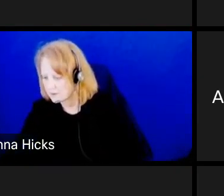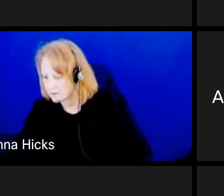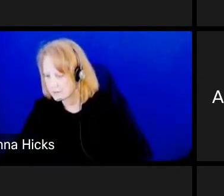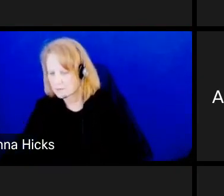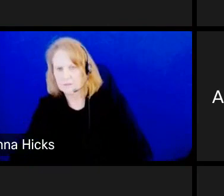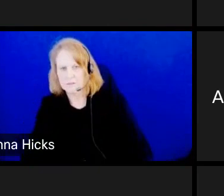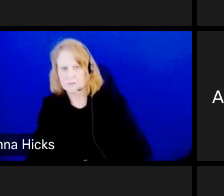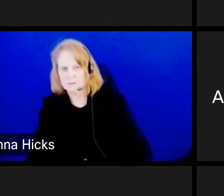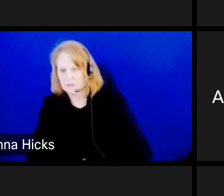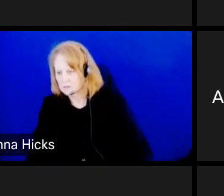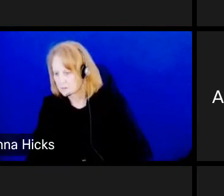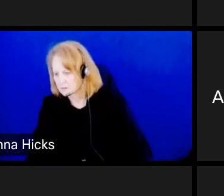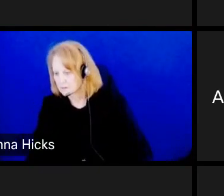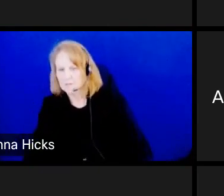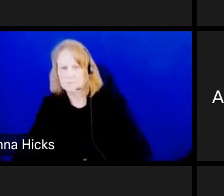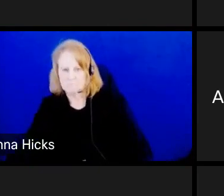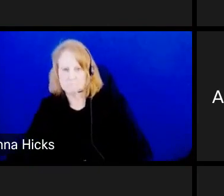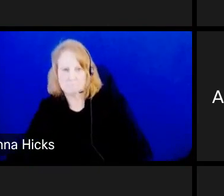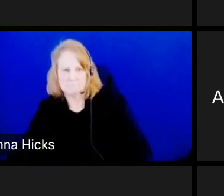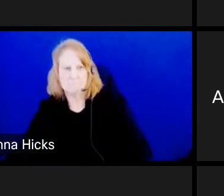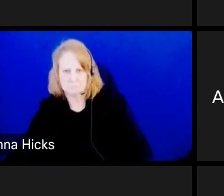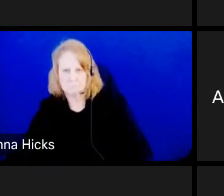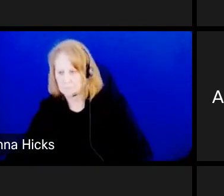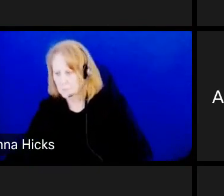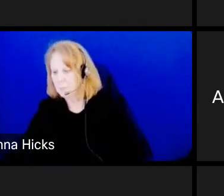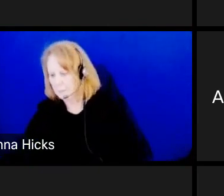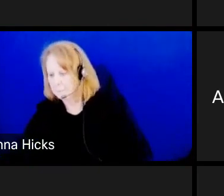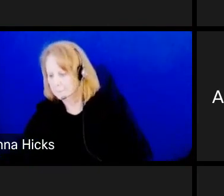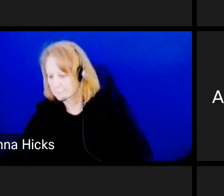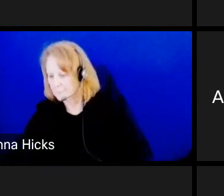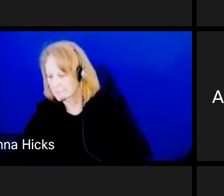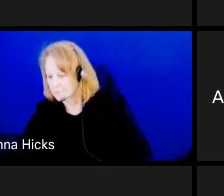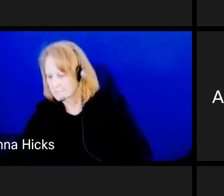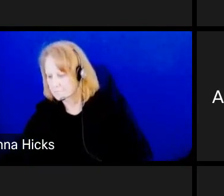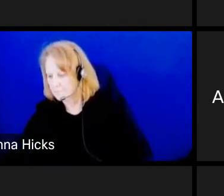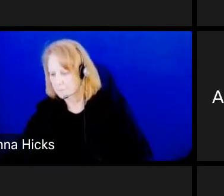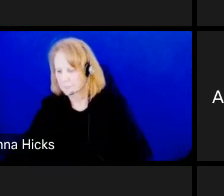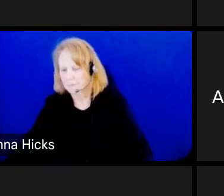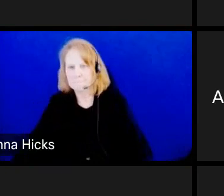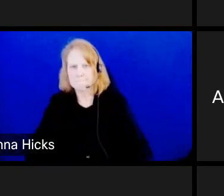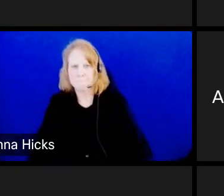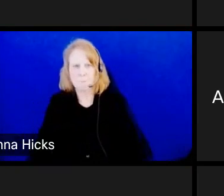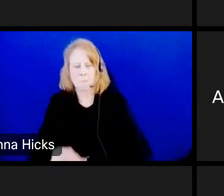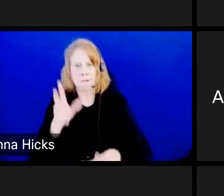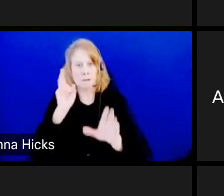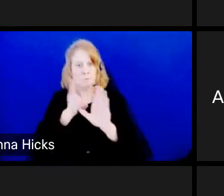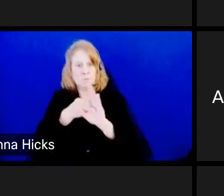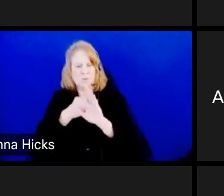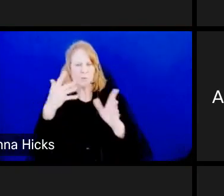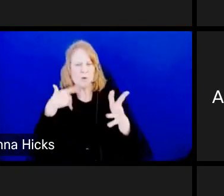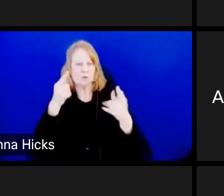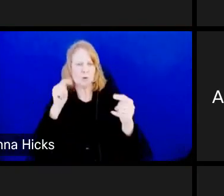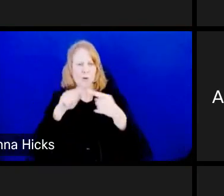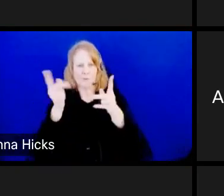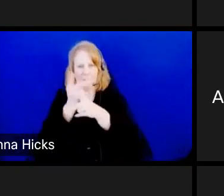on. I'll let you both figure that out. But participants, what we're going to do, what we normally do at this